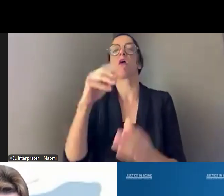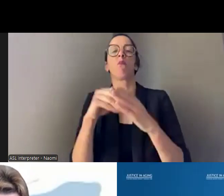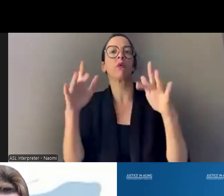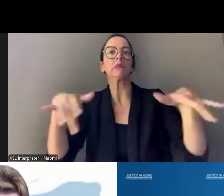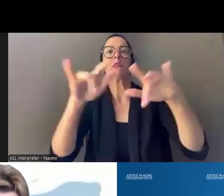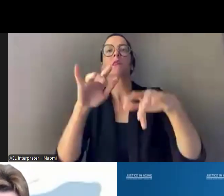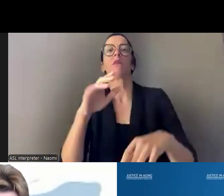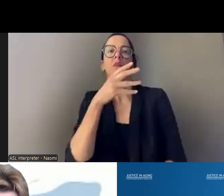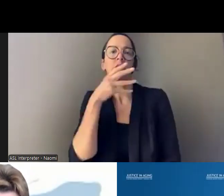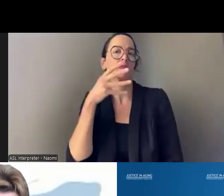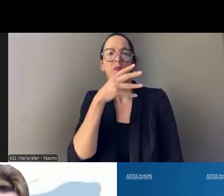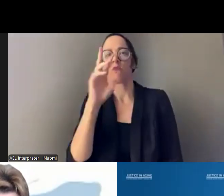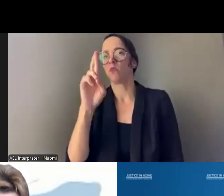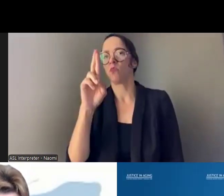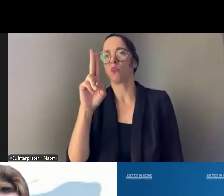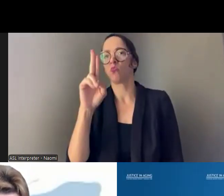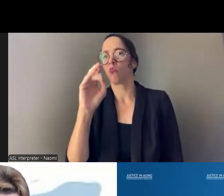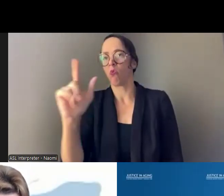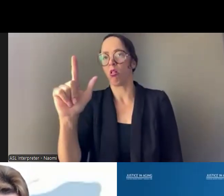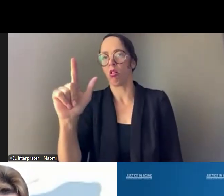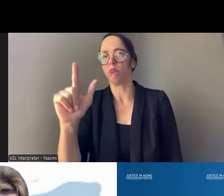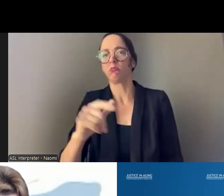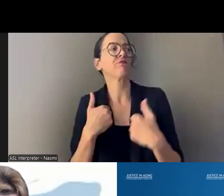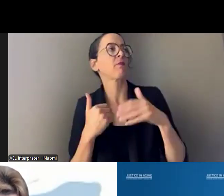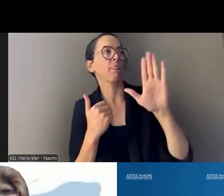I have a comment on that, Hagar.